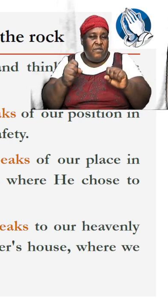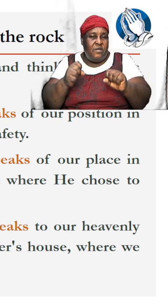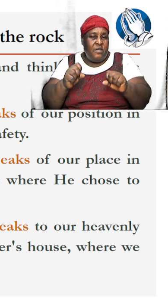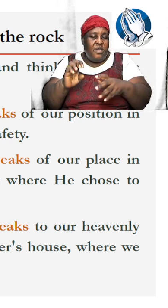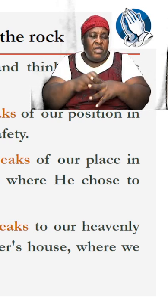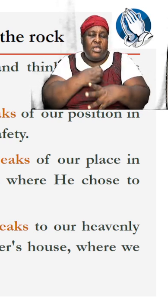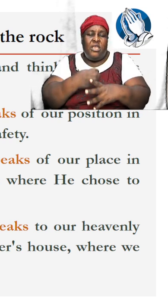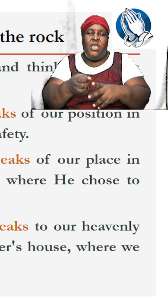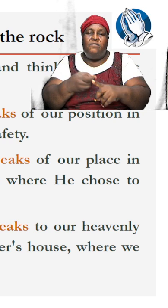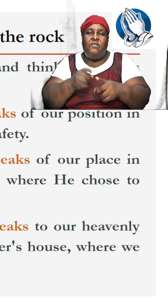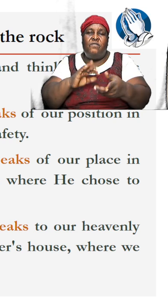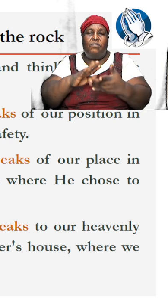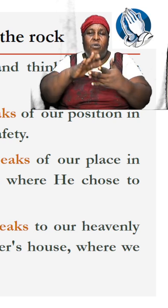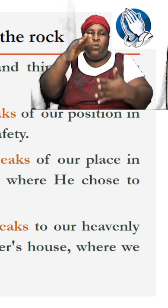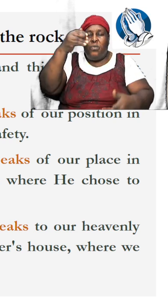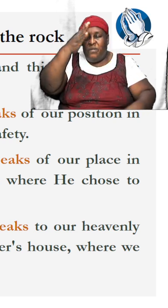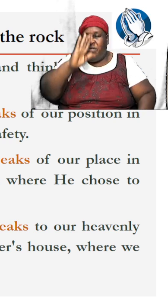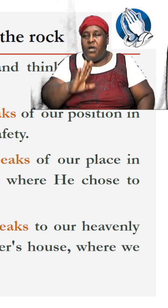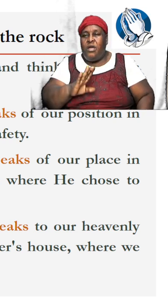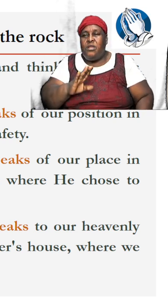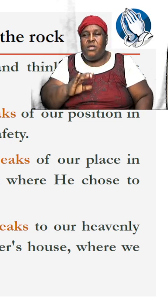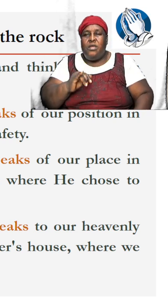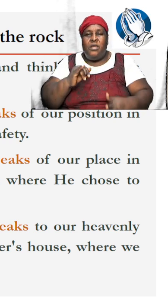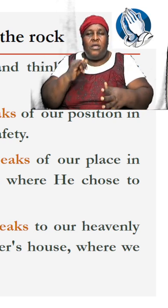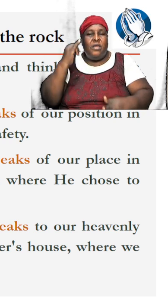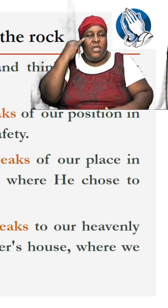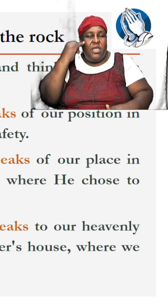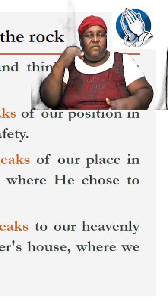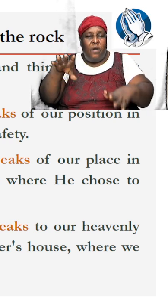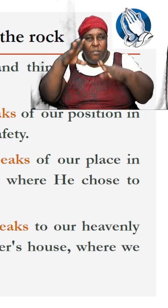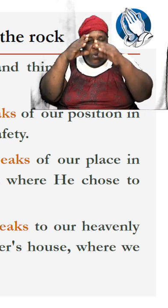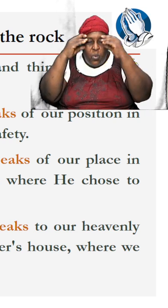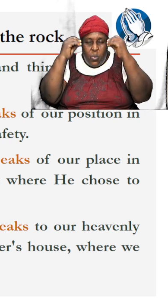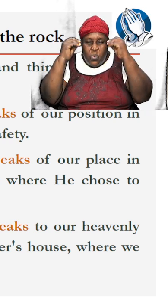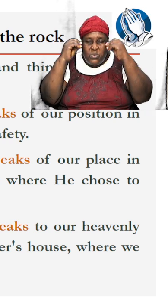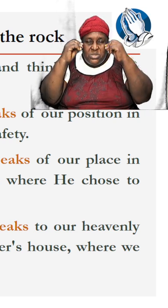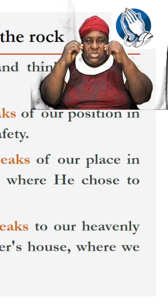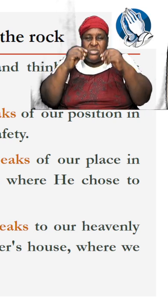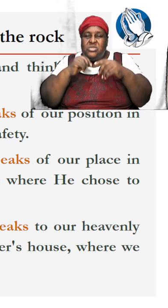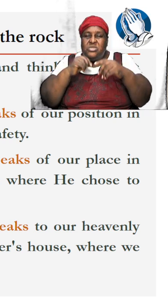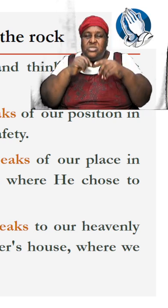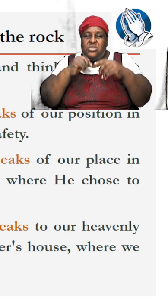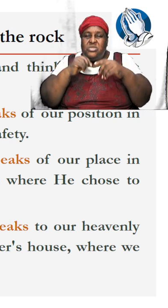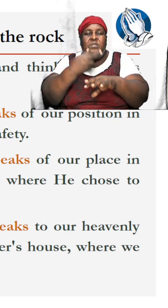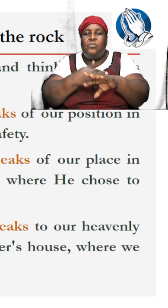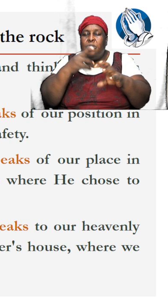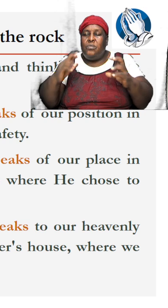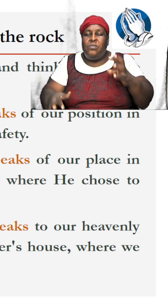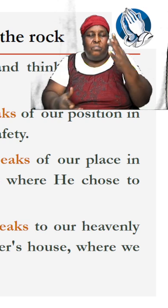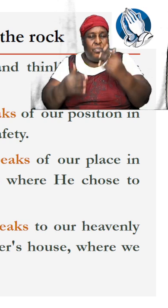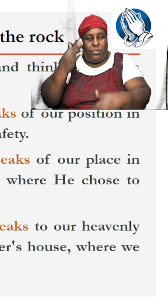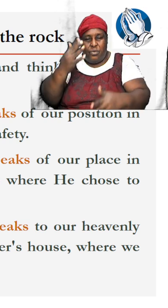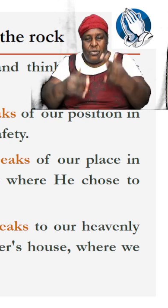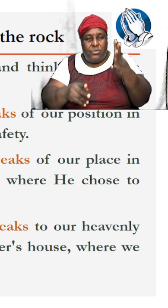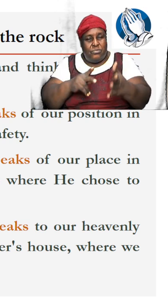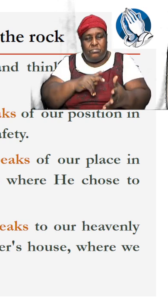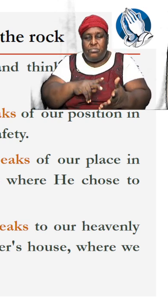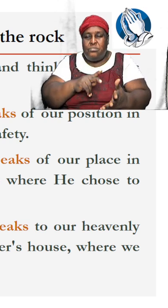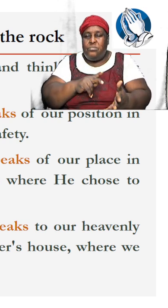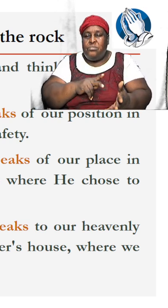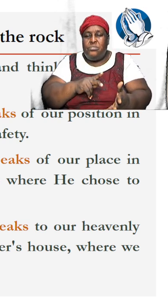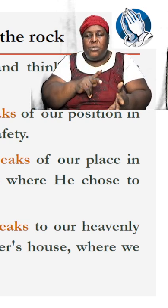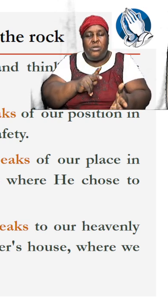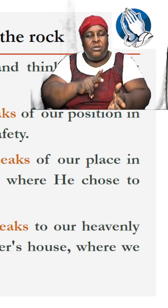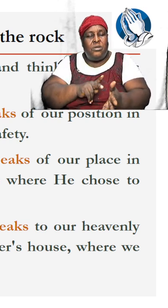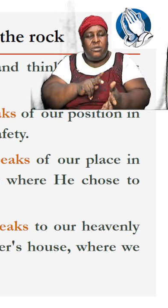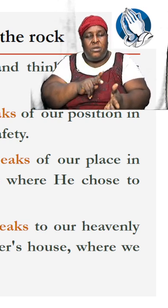glory of God. If Moses was not in that rock, he would have been consumed by the presence of God. So God said, look here, I put